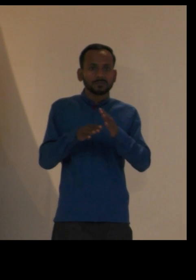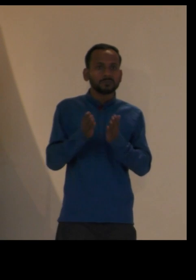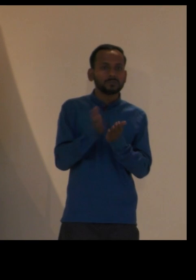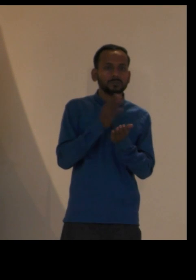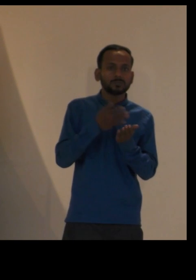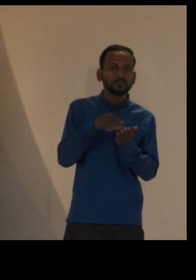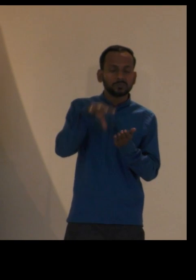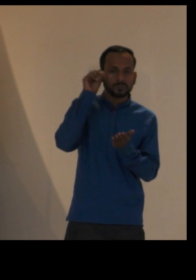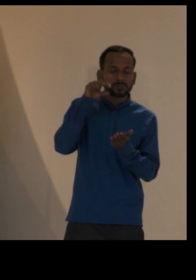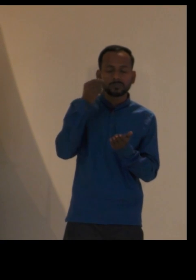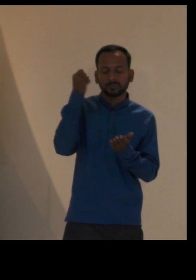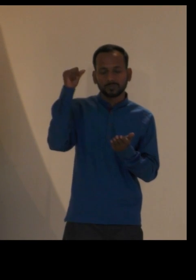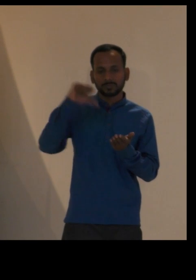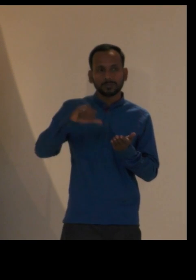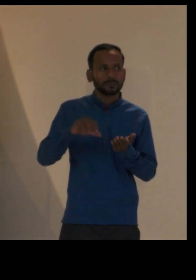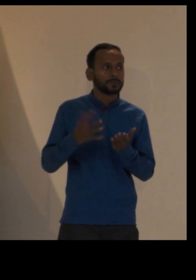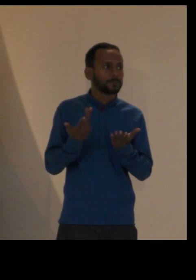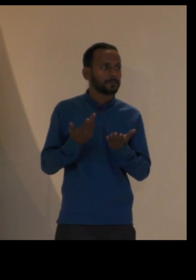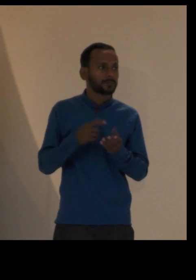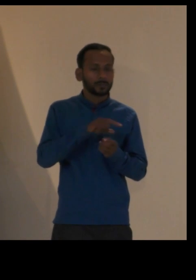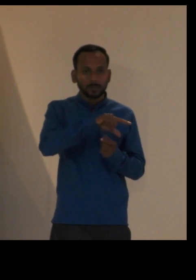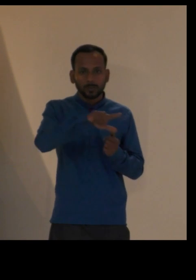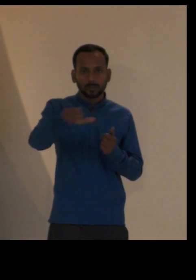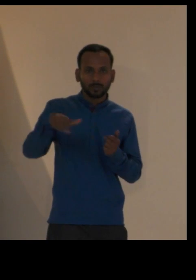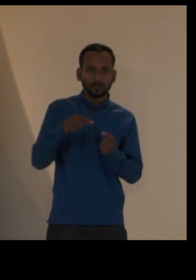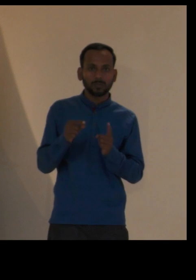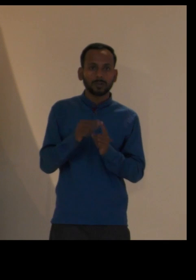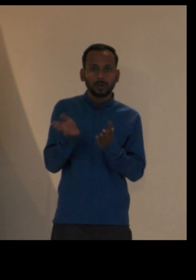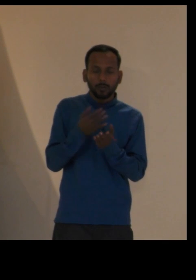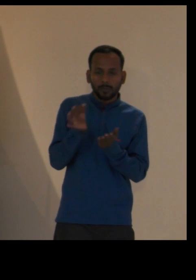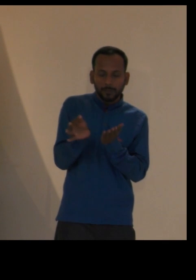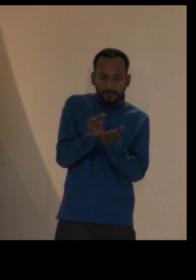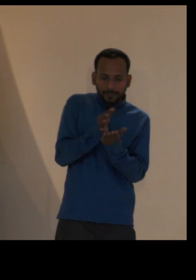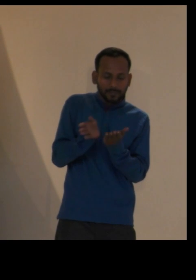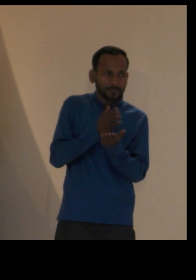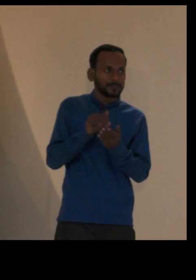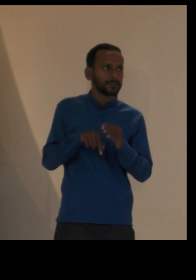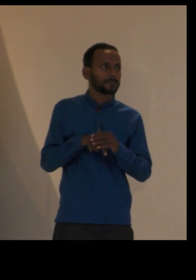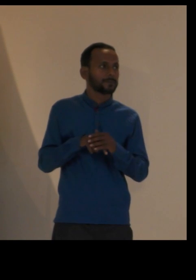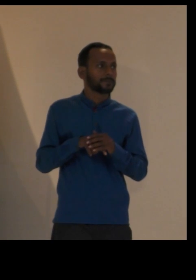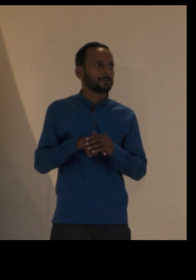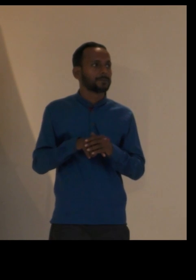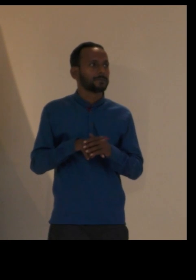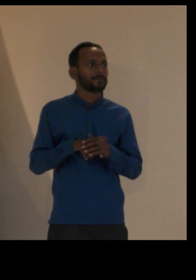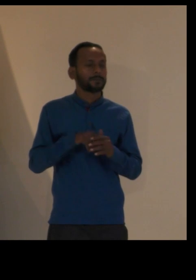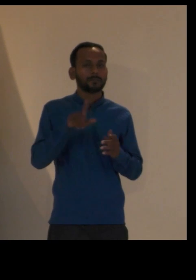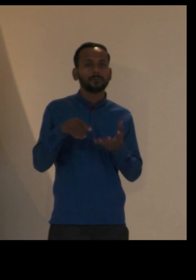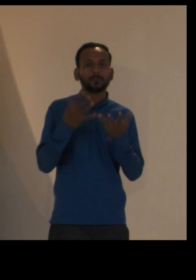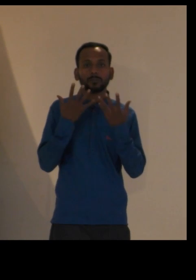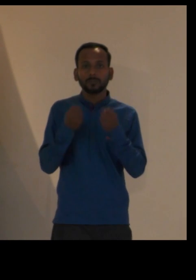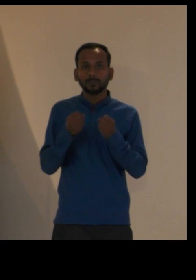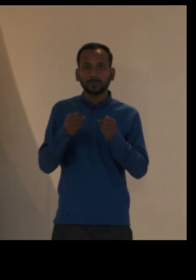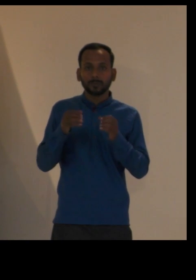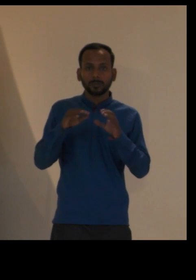happens along the way. It's all the bits and chips and pieces of stuff that you're working with that need to be